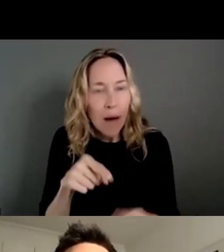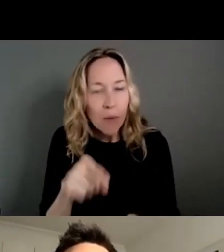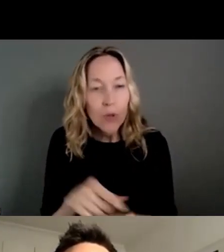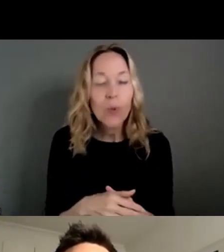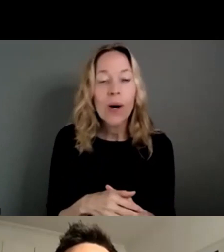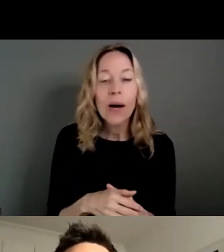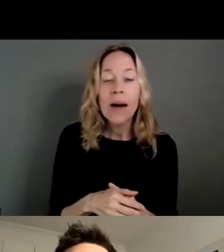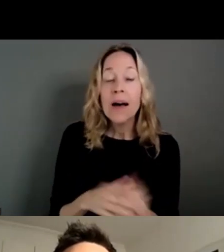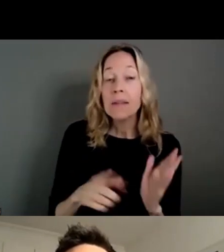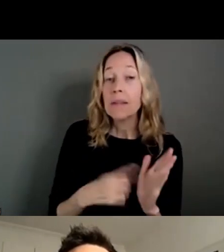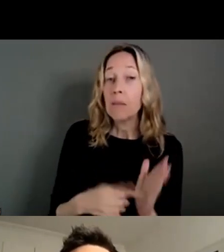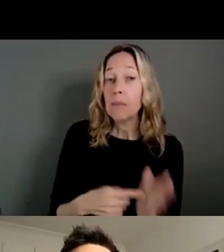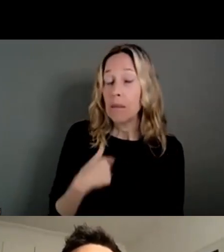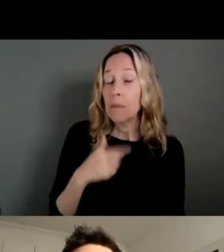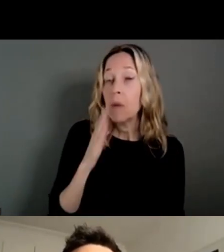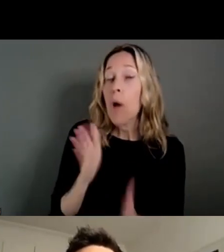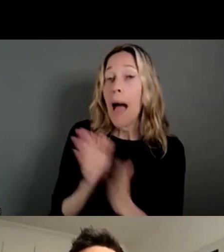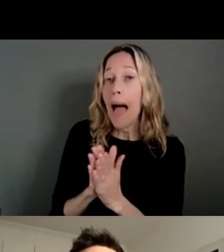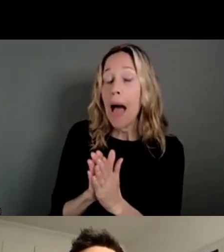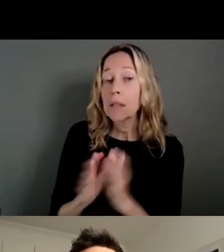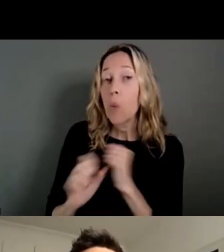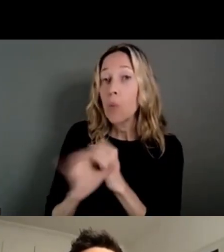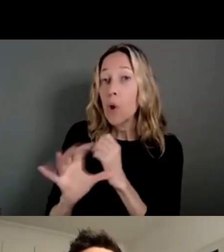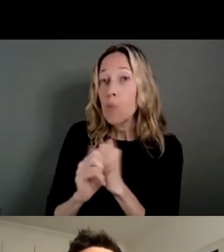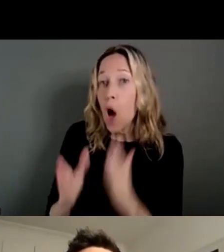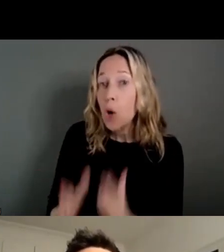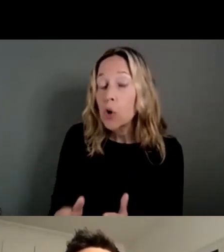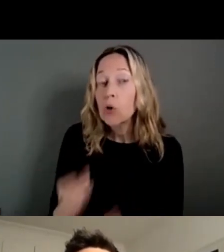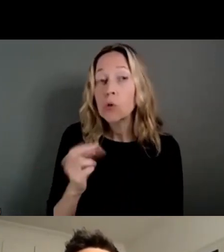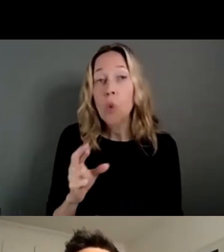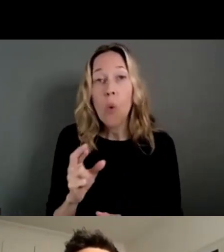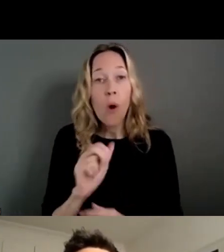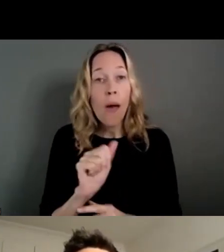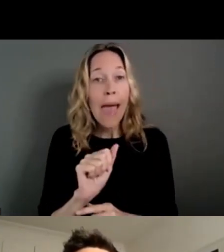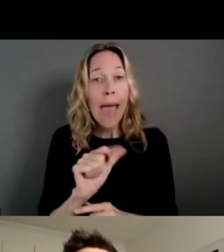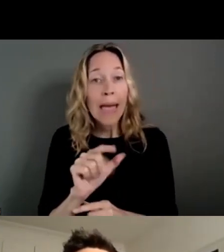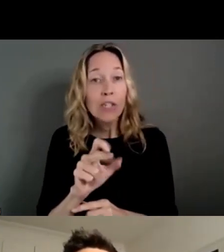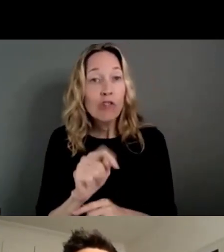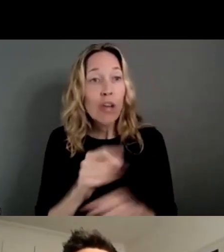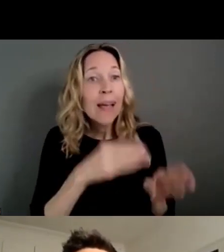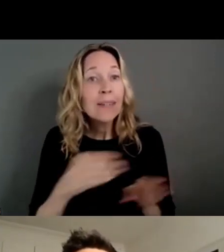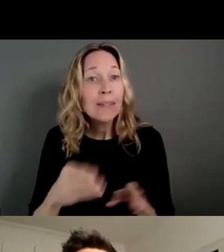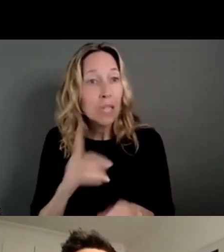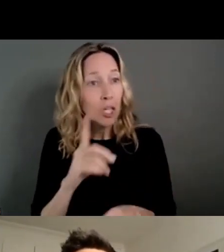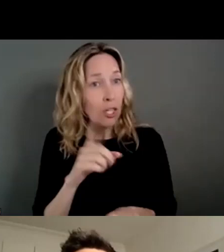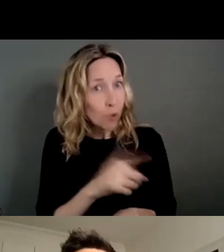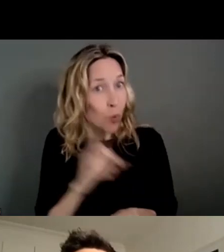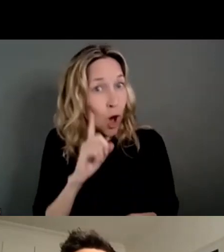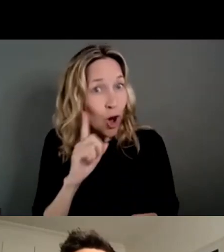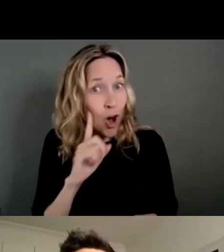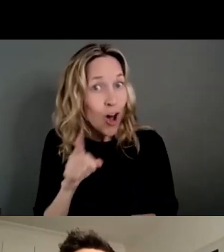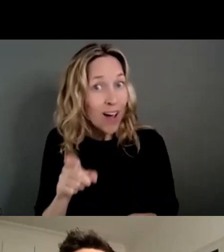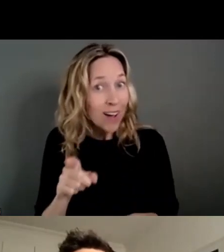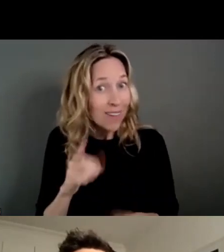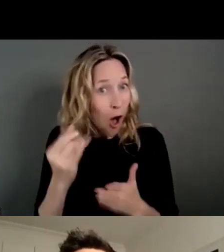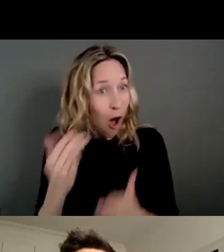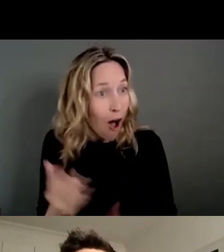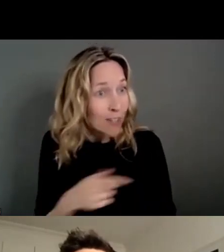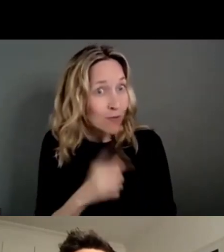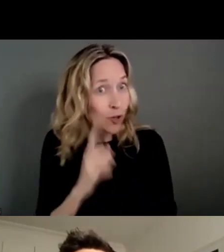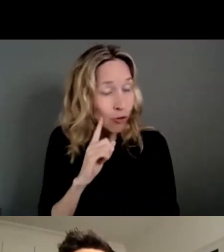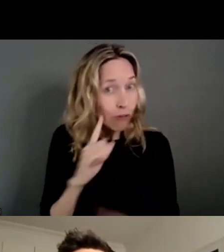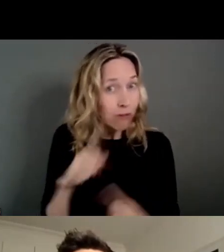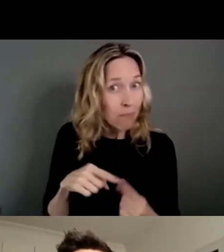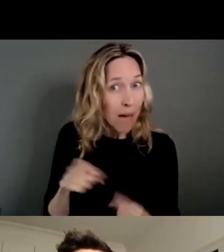or other agents, if they know anything about you. Do you have a team, or are you working by yourself? You